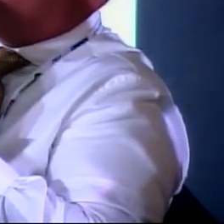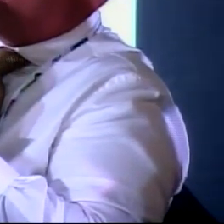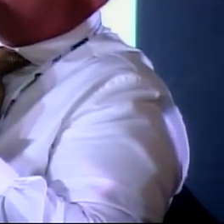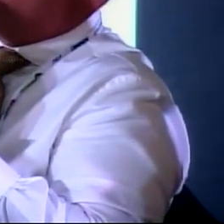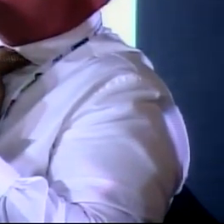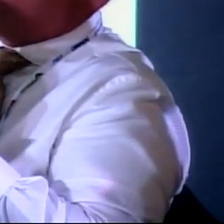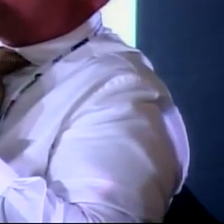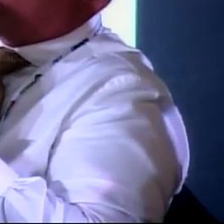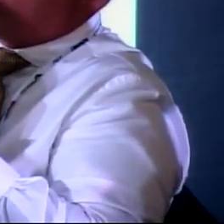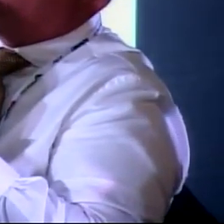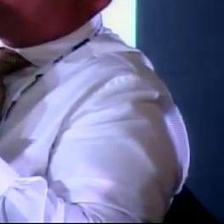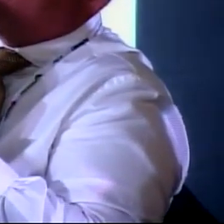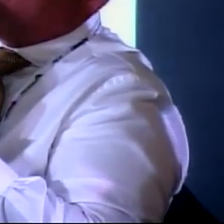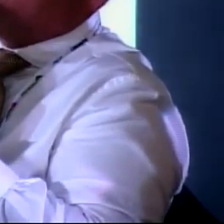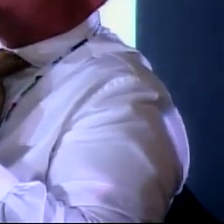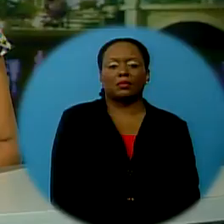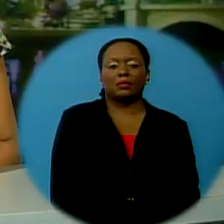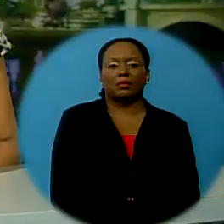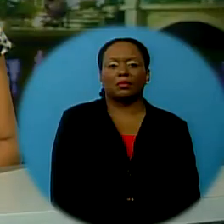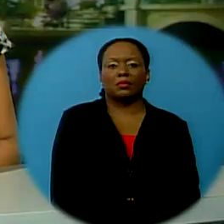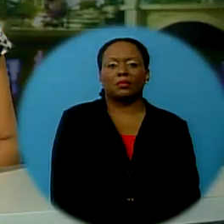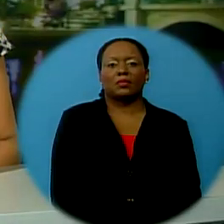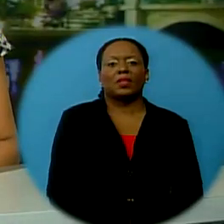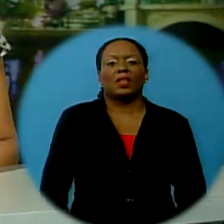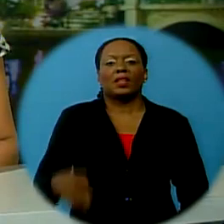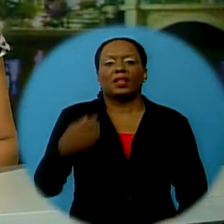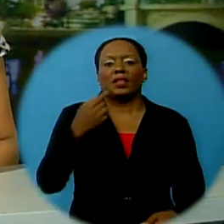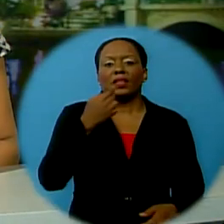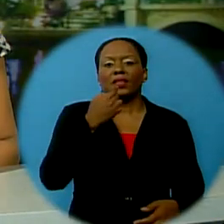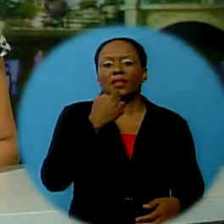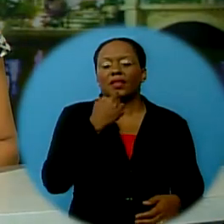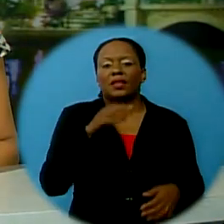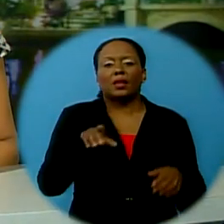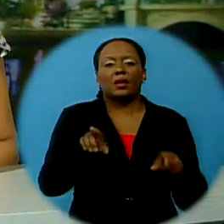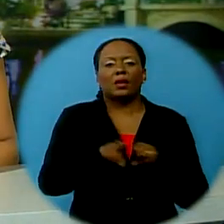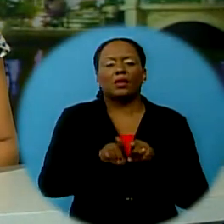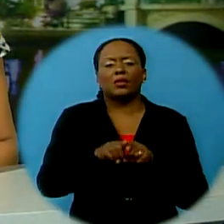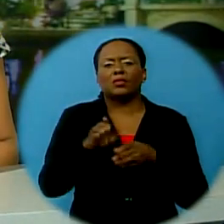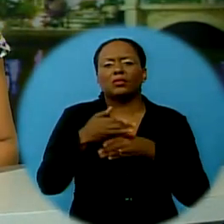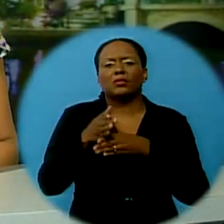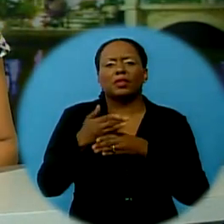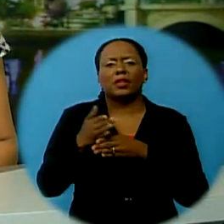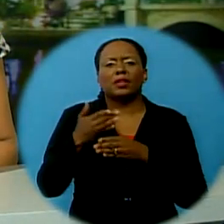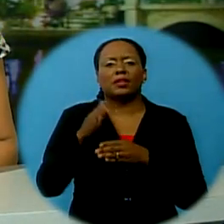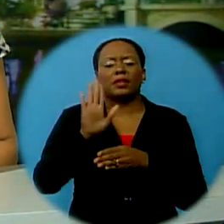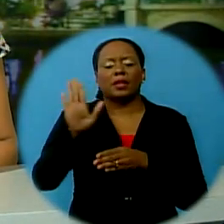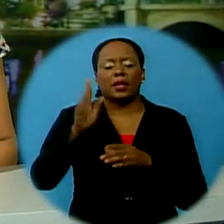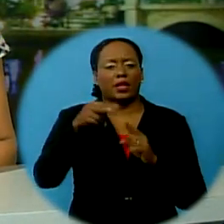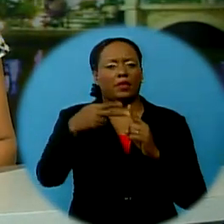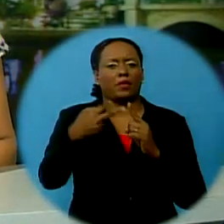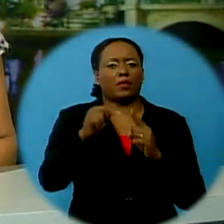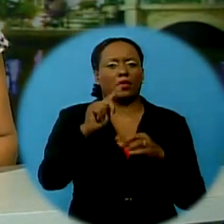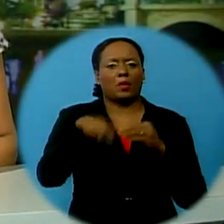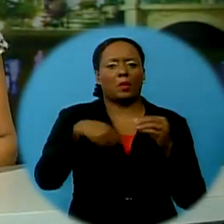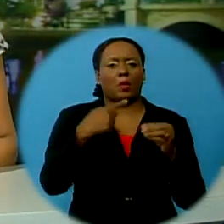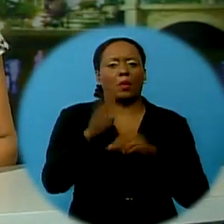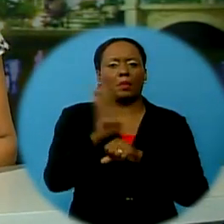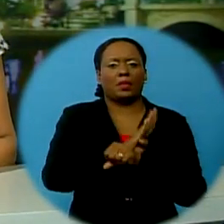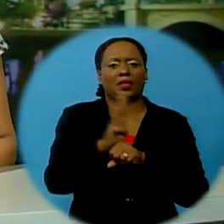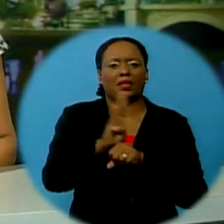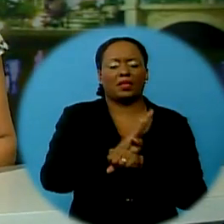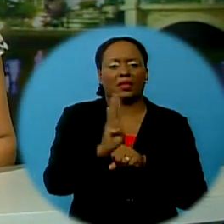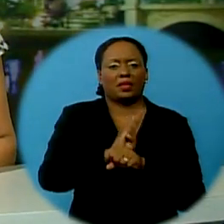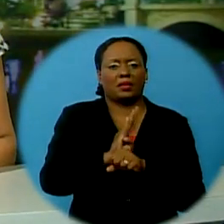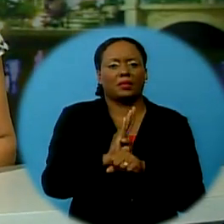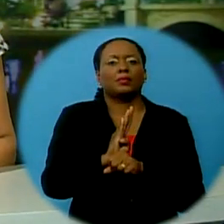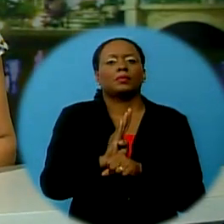in the market to pick up a property. Mr. St. Hill also shared his views on the local commercial estate market. He expressed